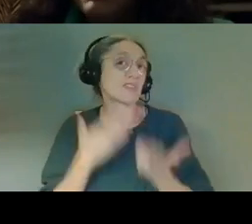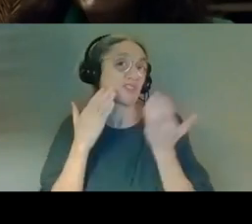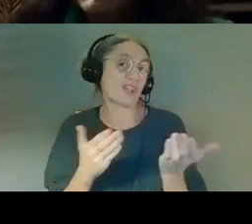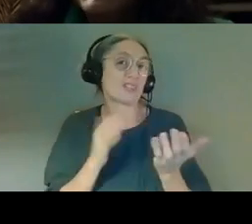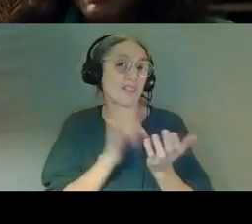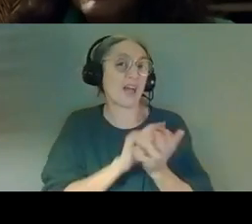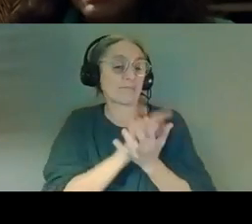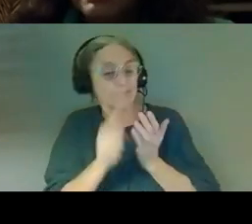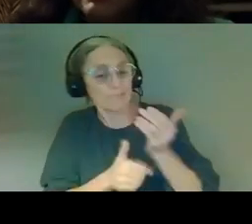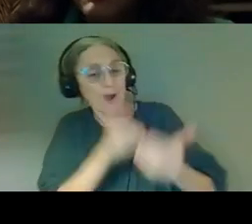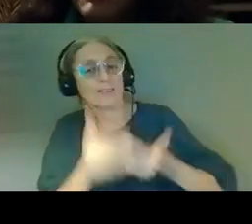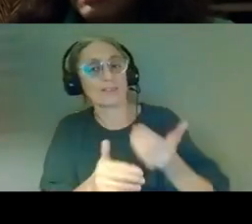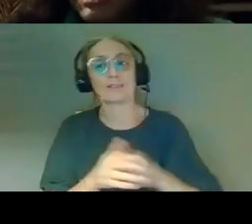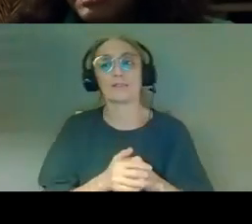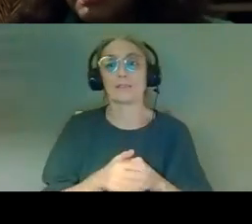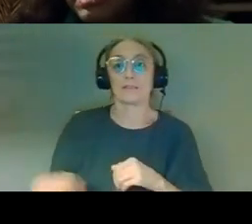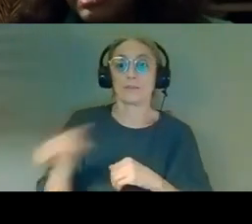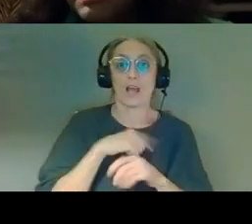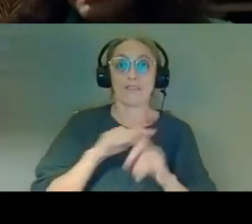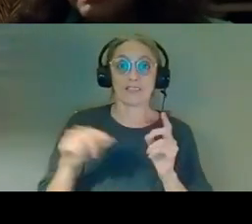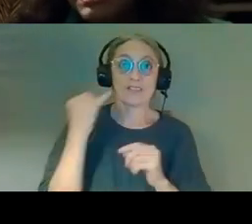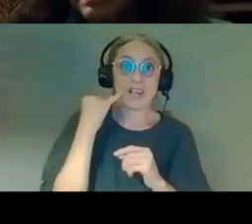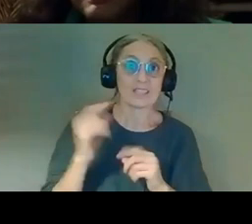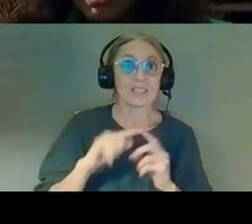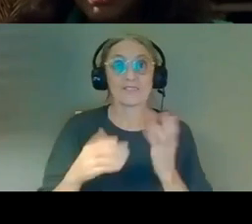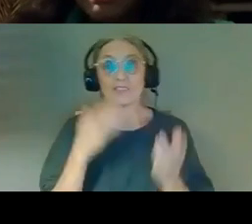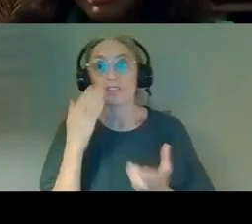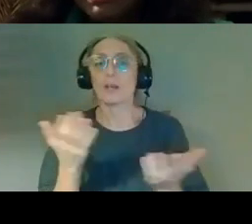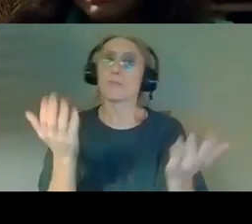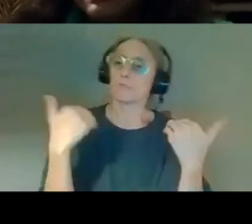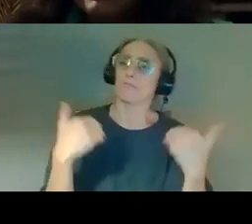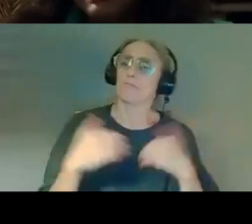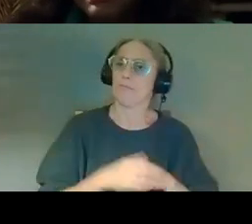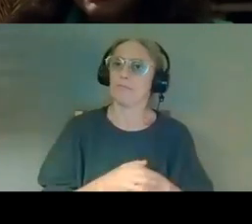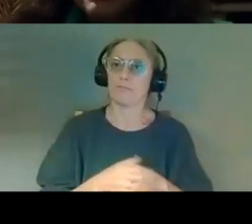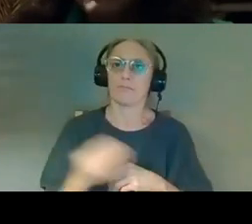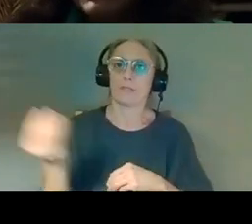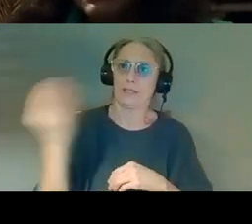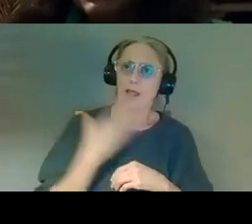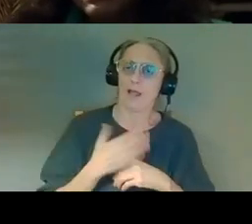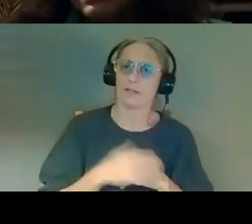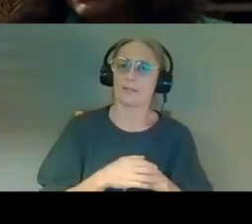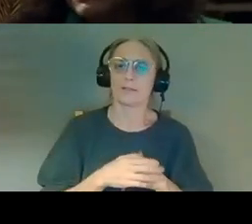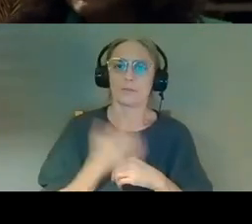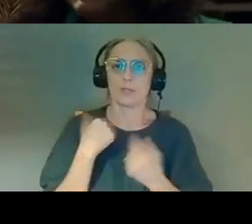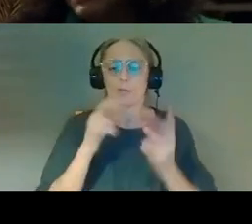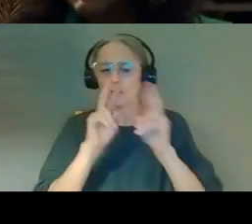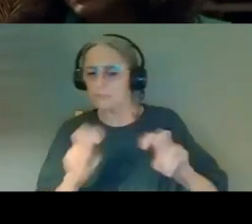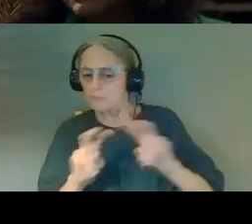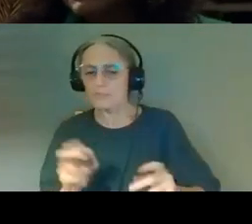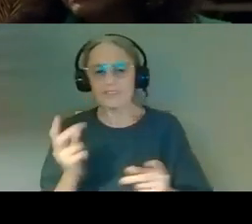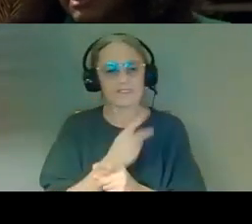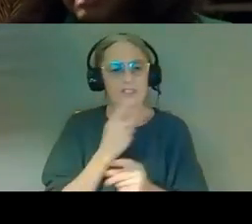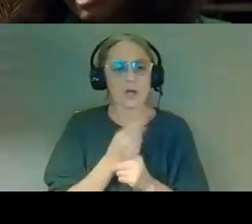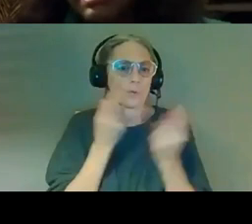Or of course, if you have any other recommendations or suggestions yourself, then let us know and we'll take a look at it and see what can we